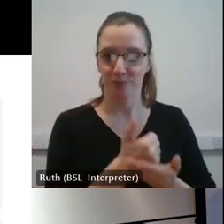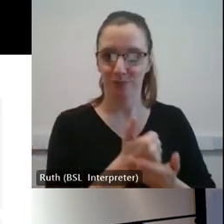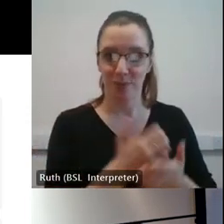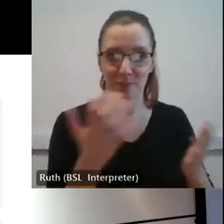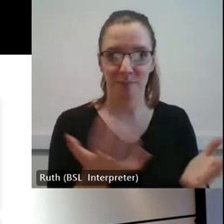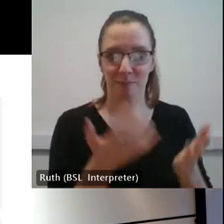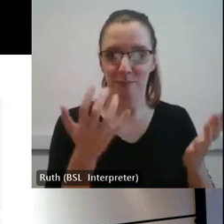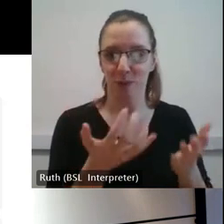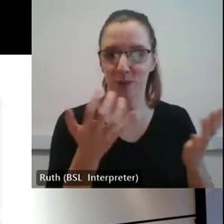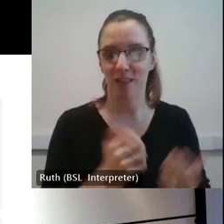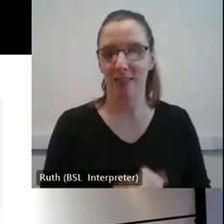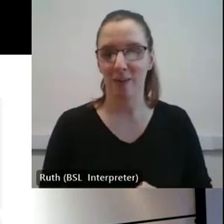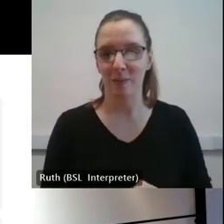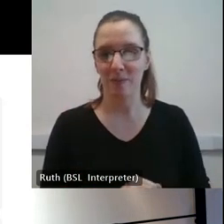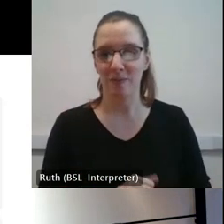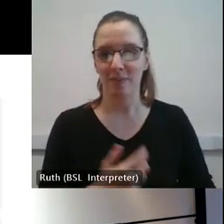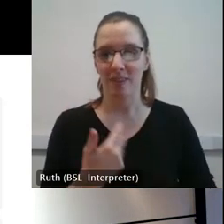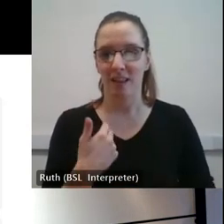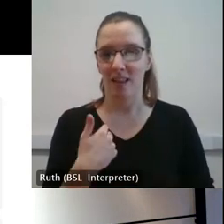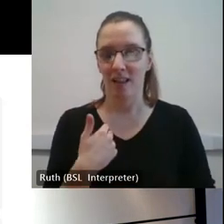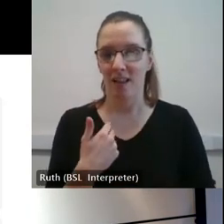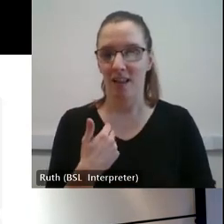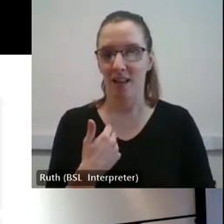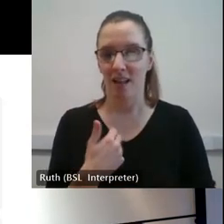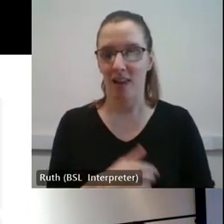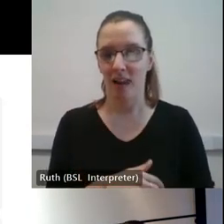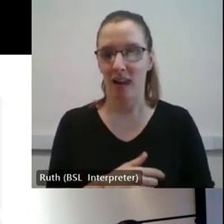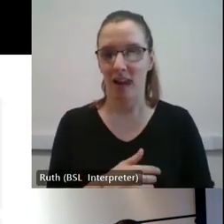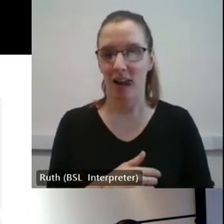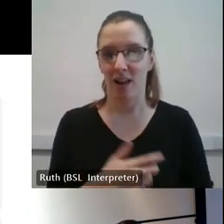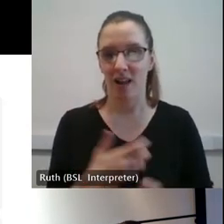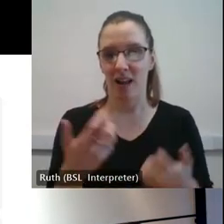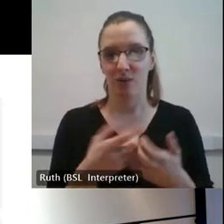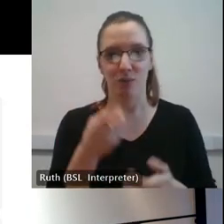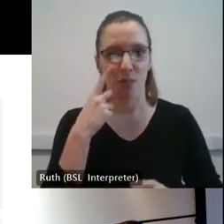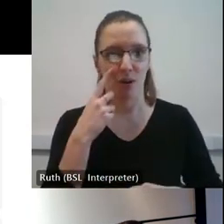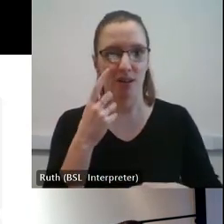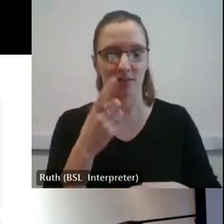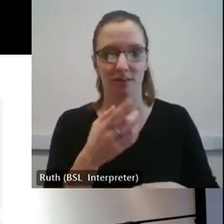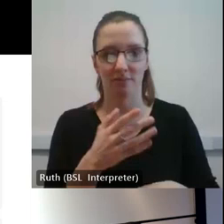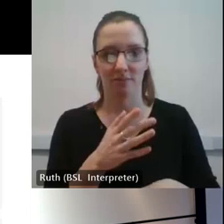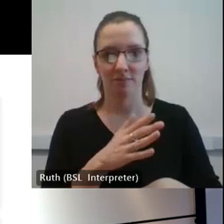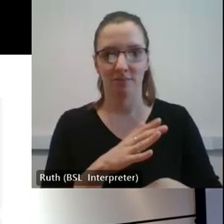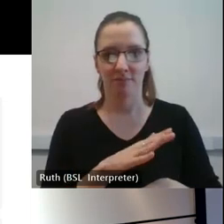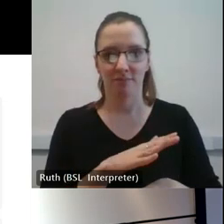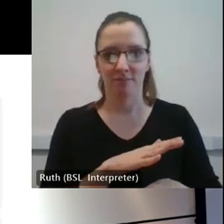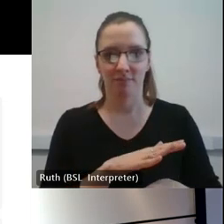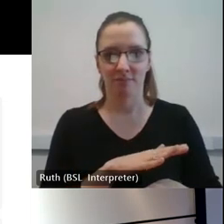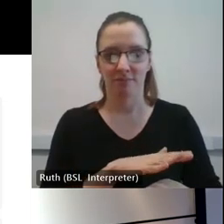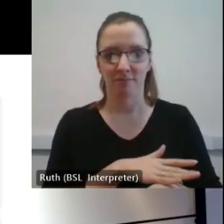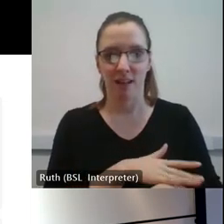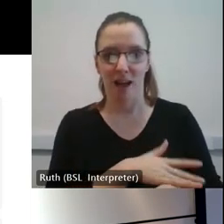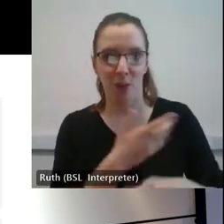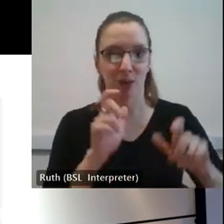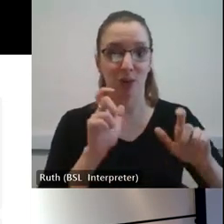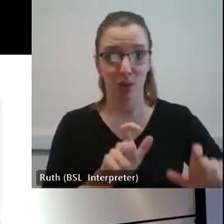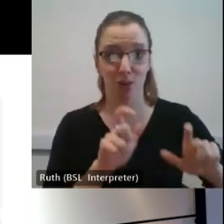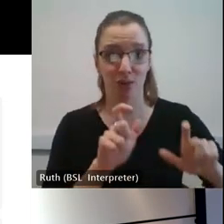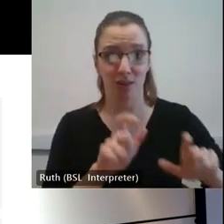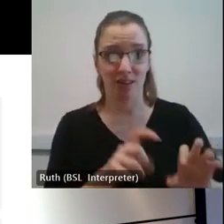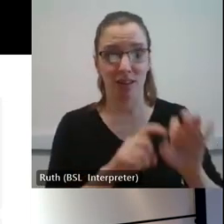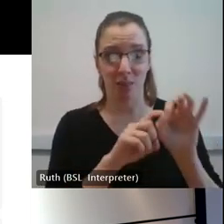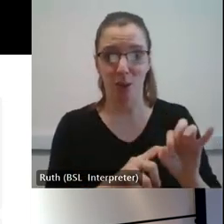How do you encourage them? How do you look at, you know, how long can you sustain or retain that sort of quality